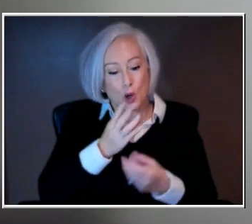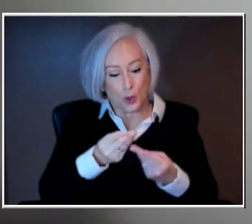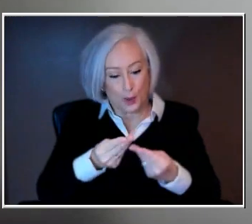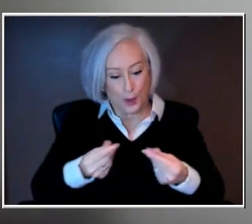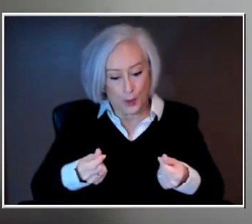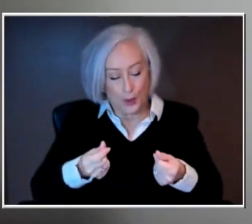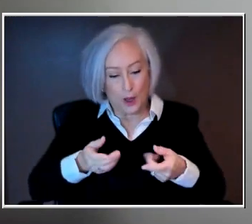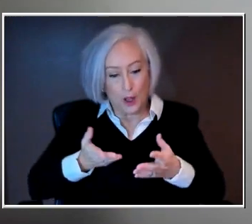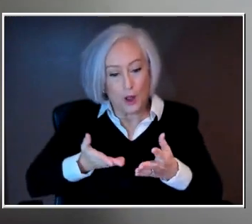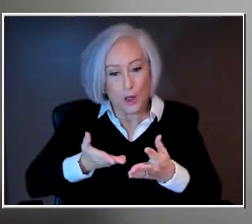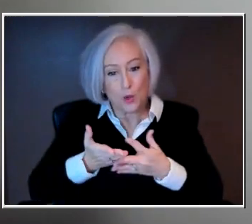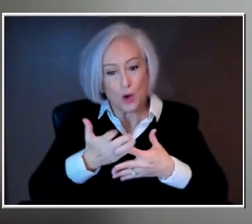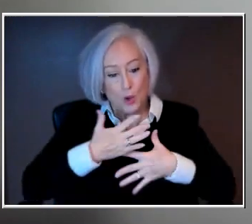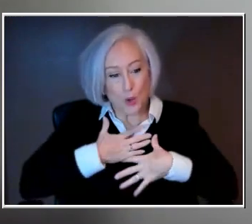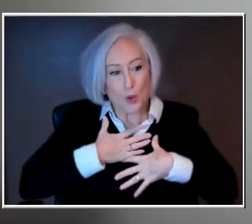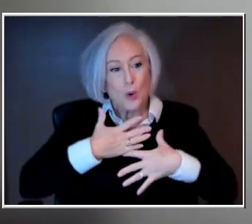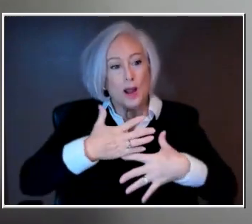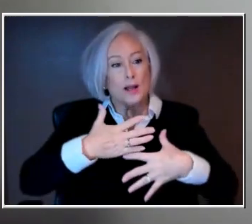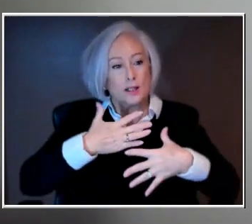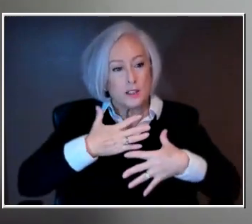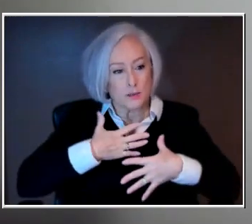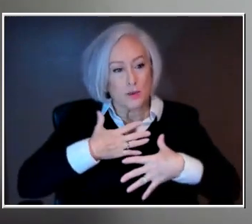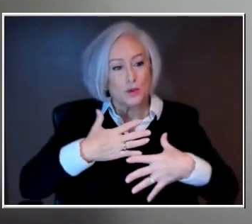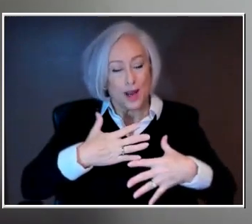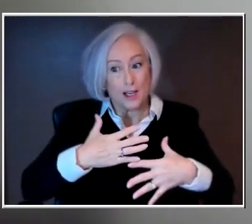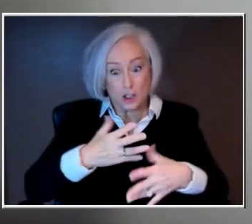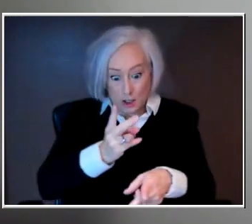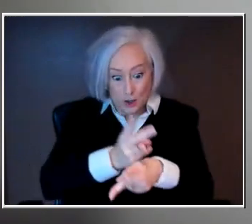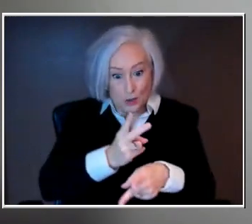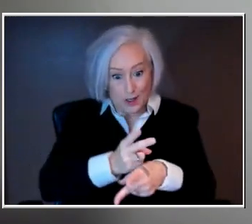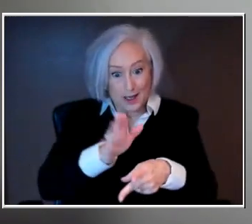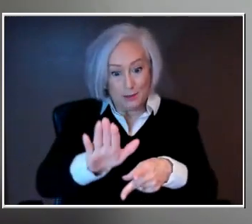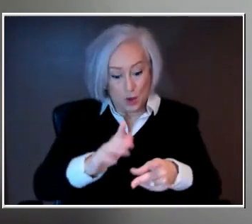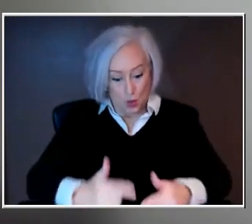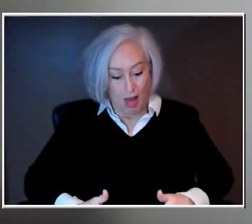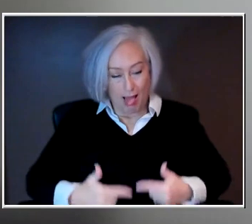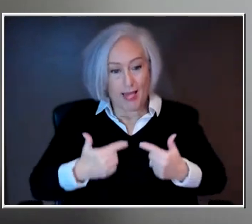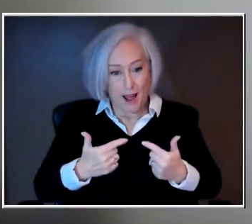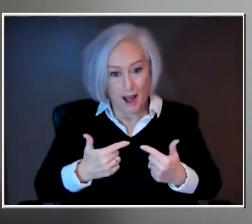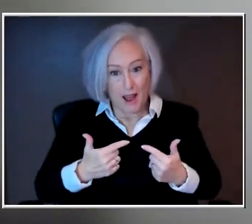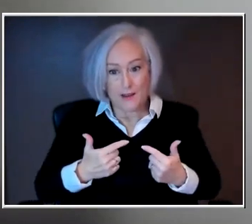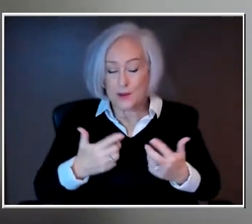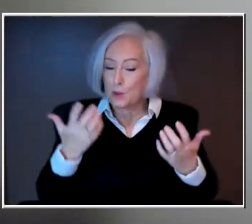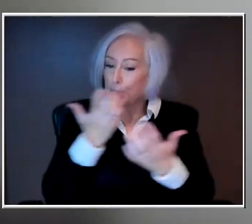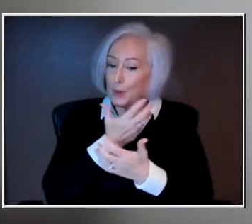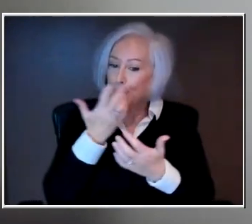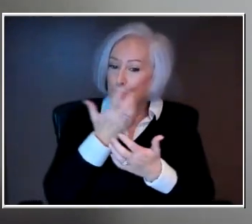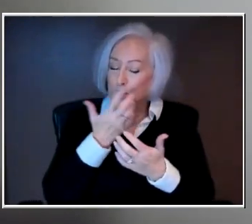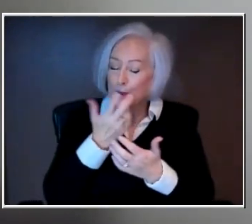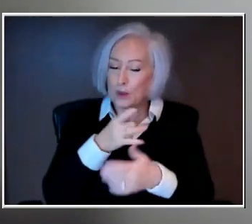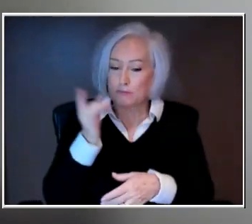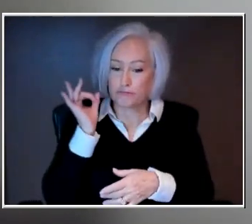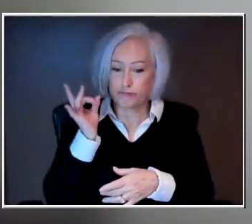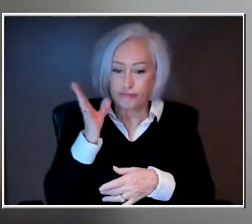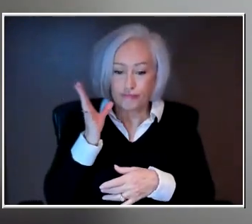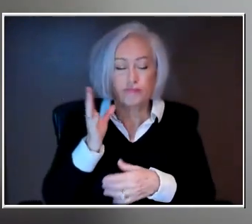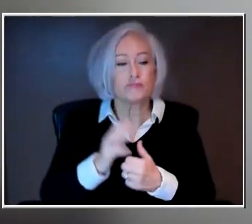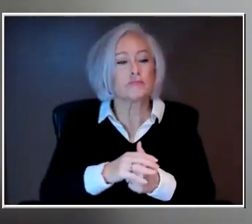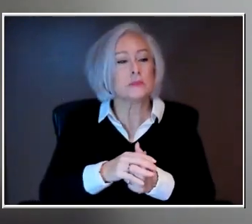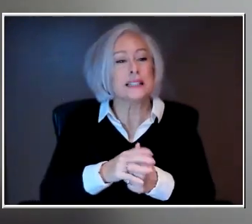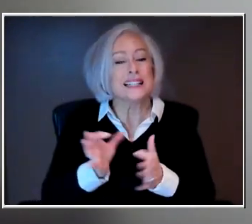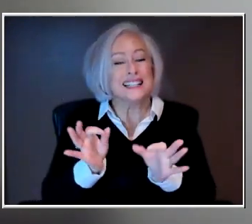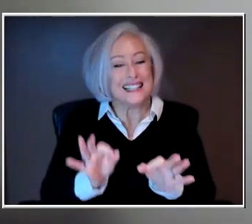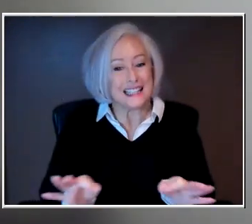kind of weather, literally, is really daunting. And so you have to